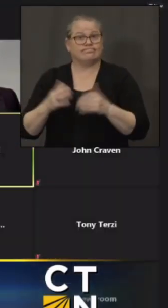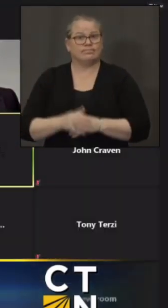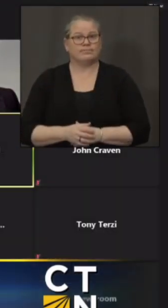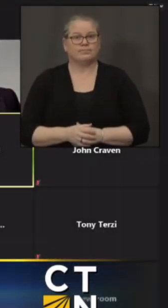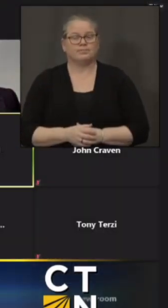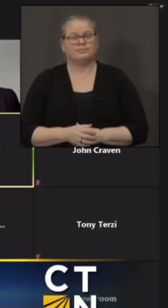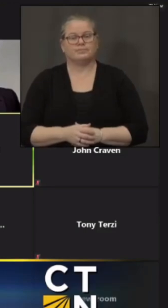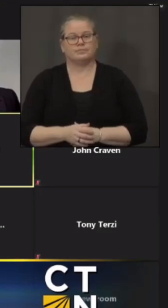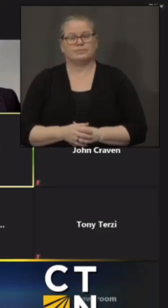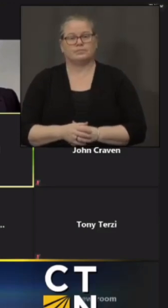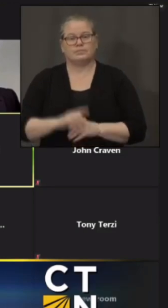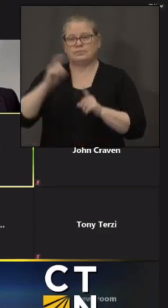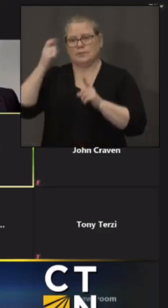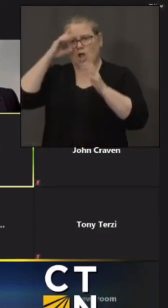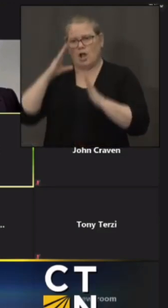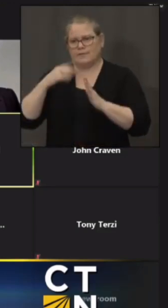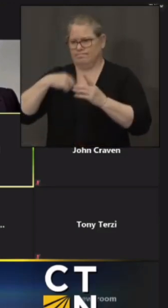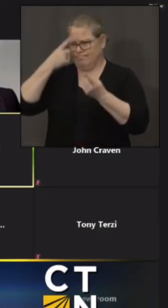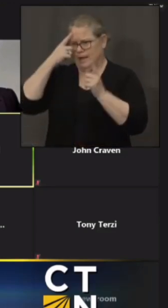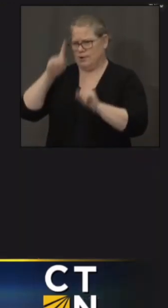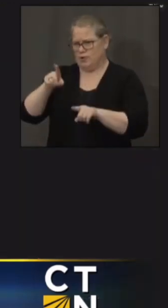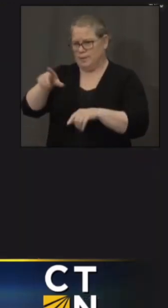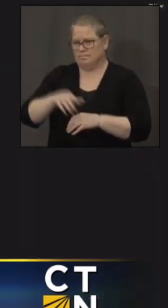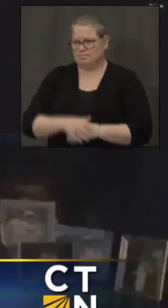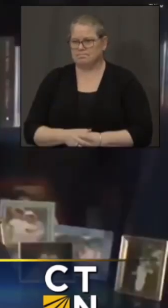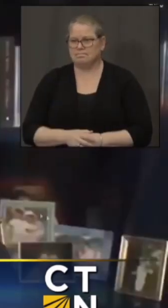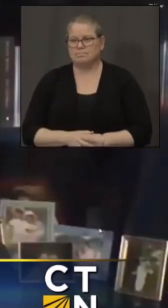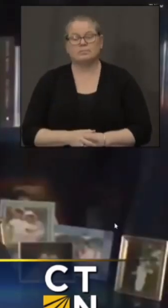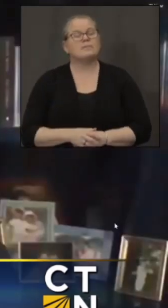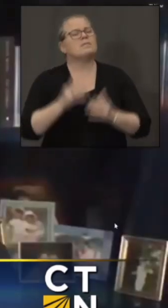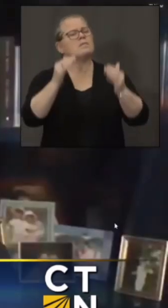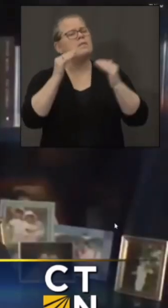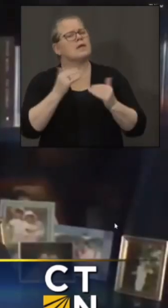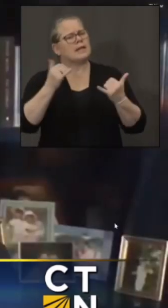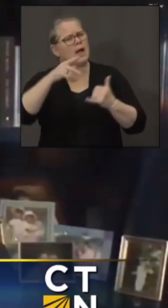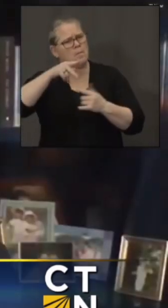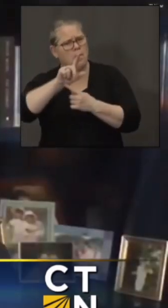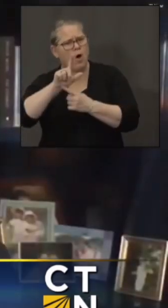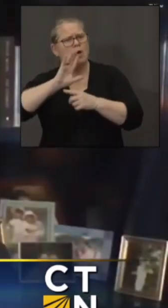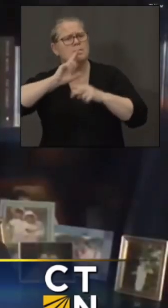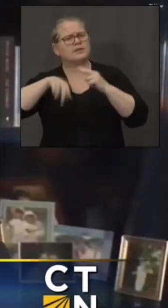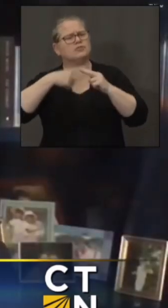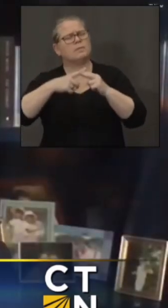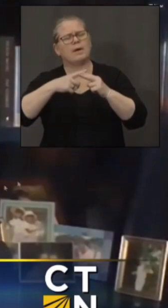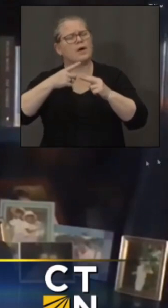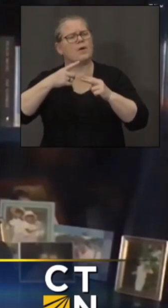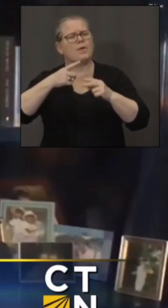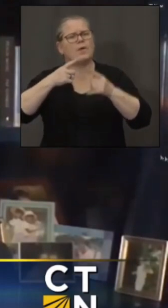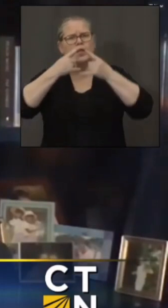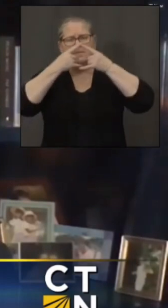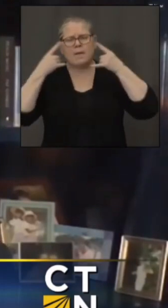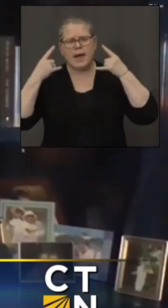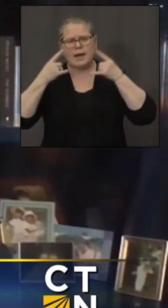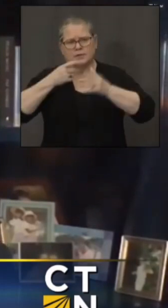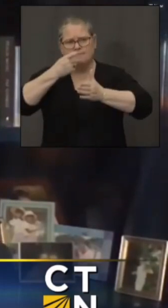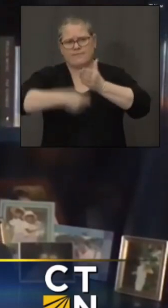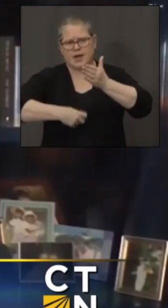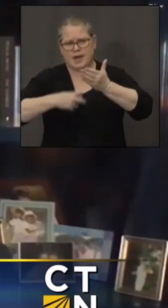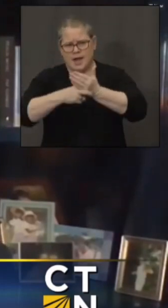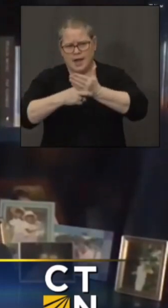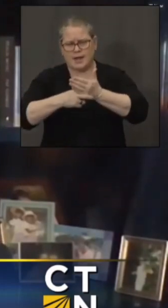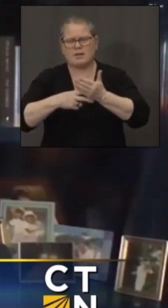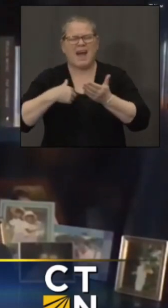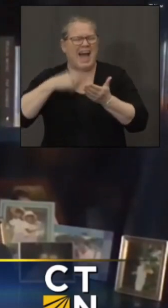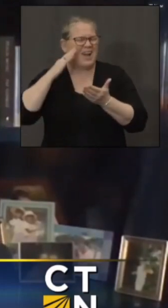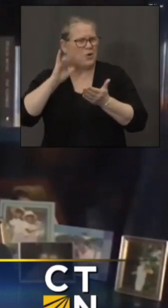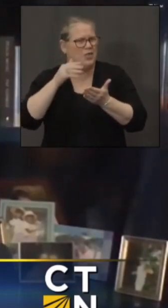the face mask fines. I know that this is probably going to be a very small number fiscally, but